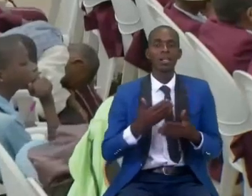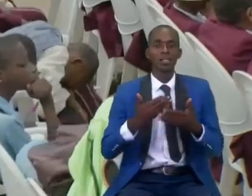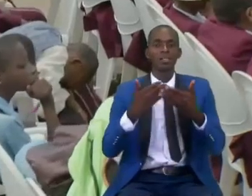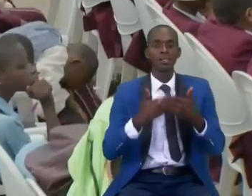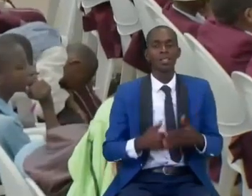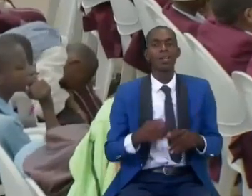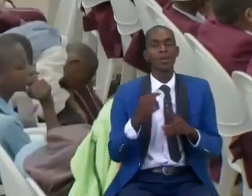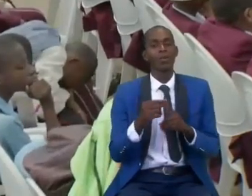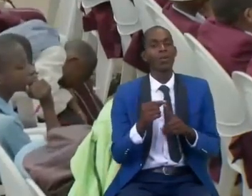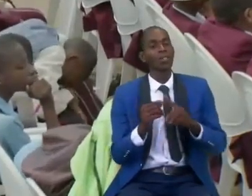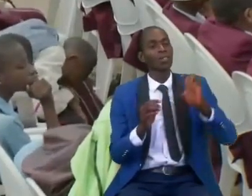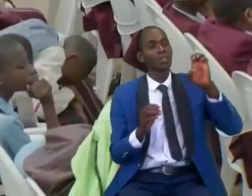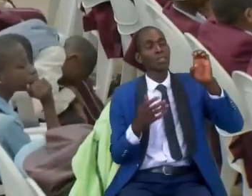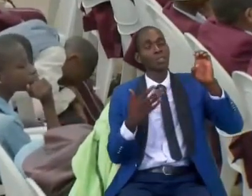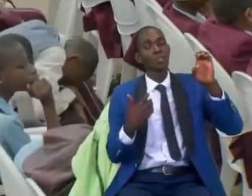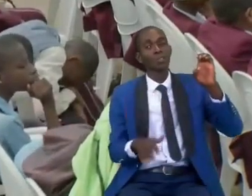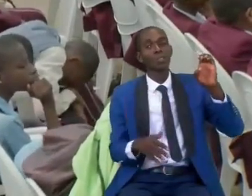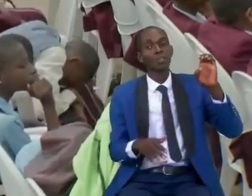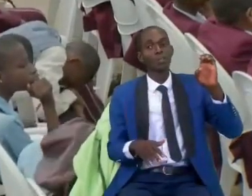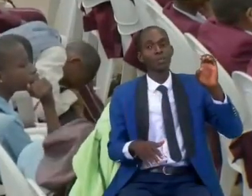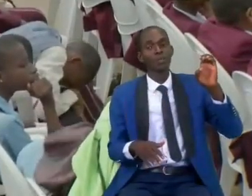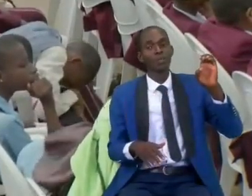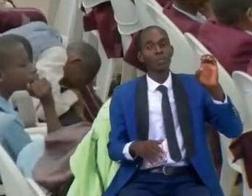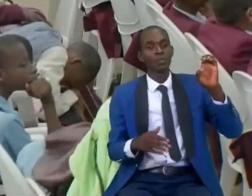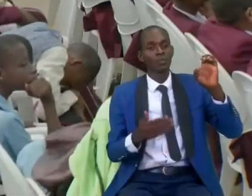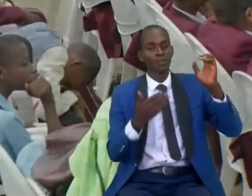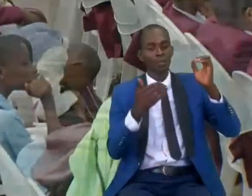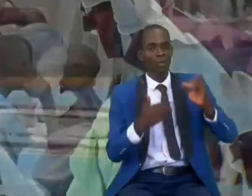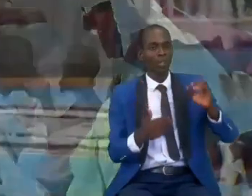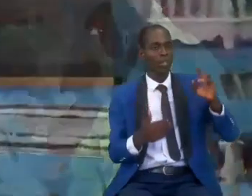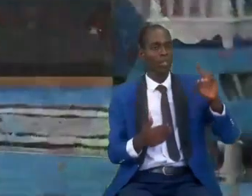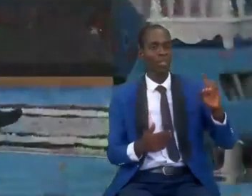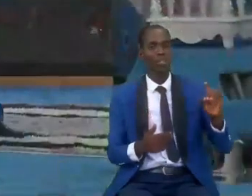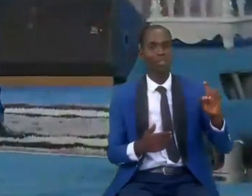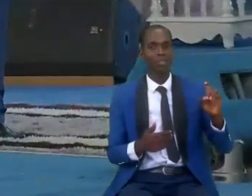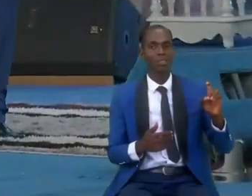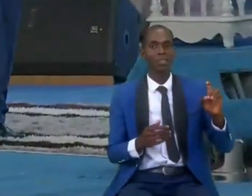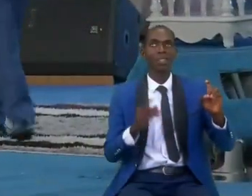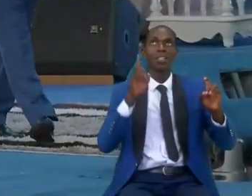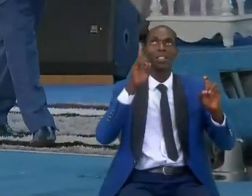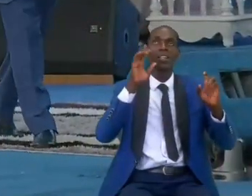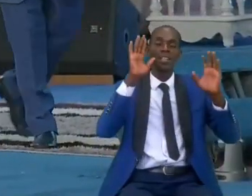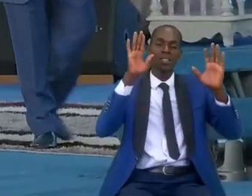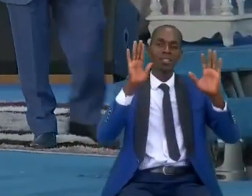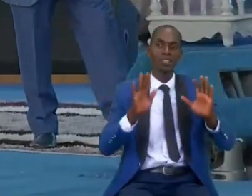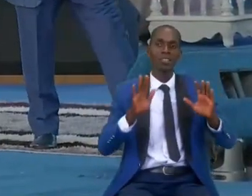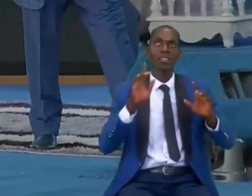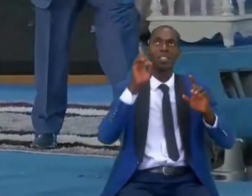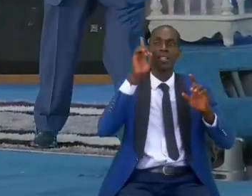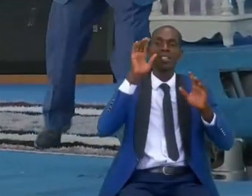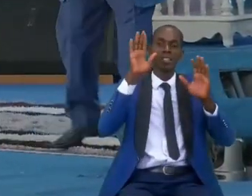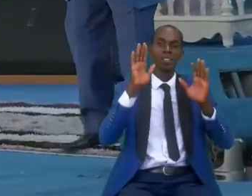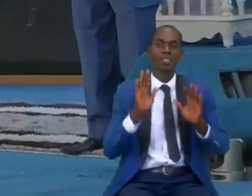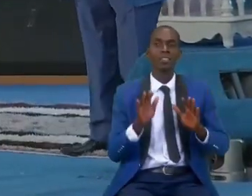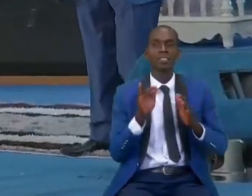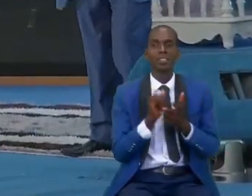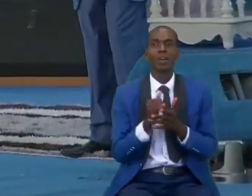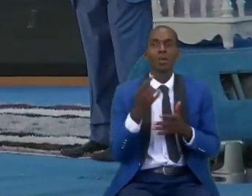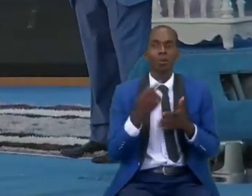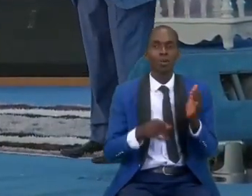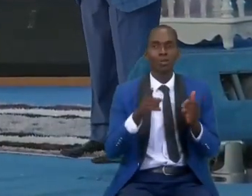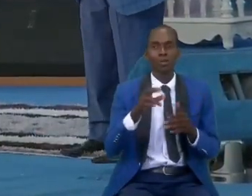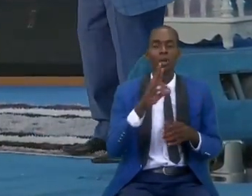X, excellence. Excellence. That's what you are made for. If you're deviating here and